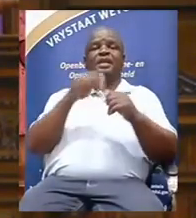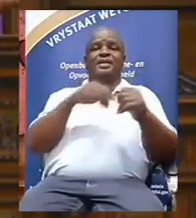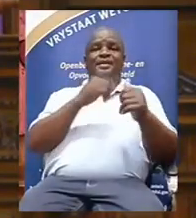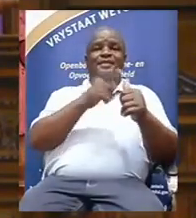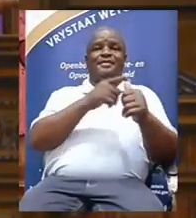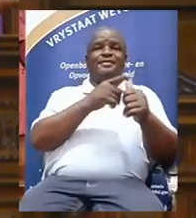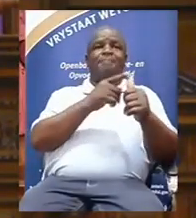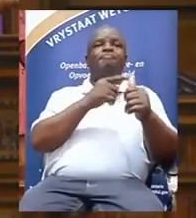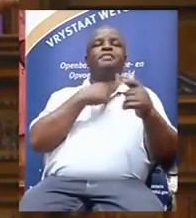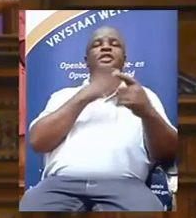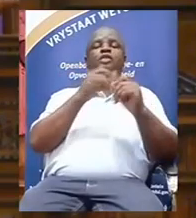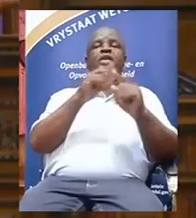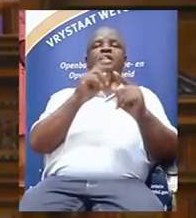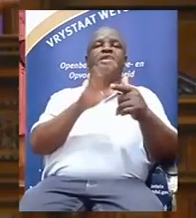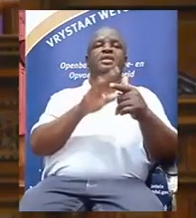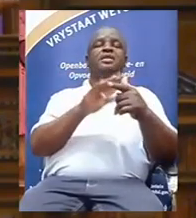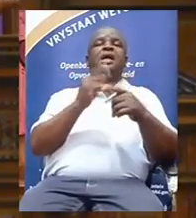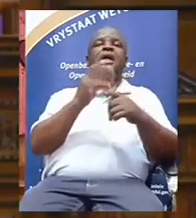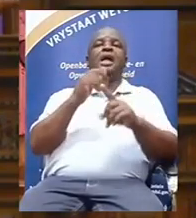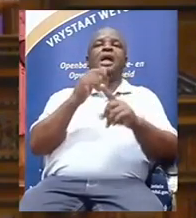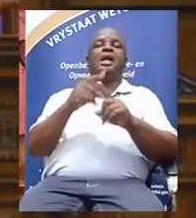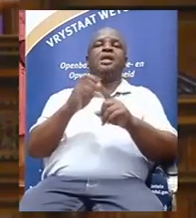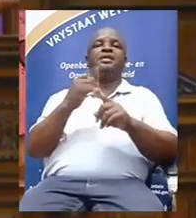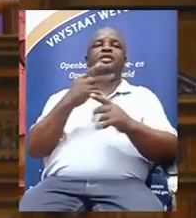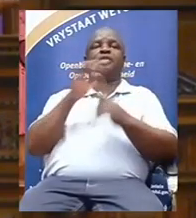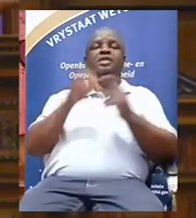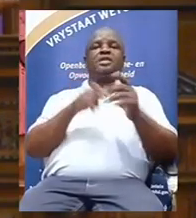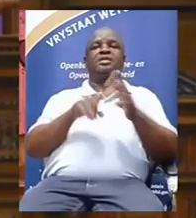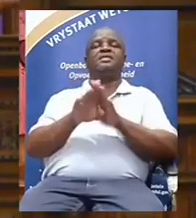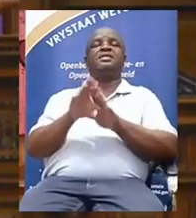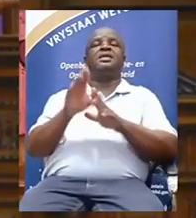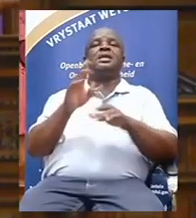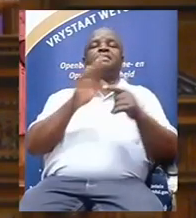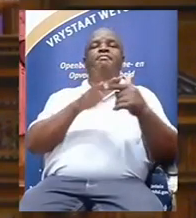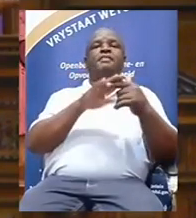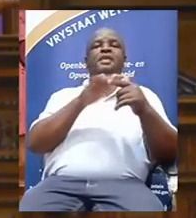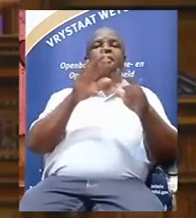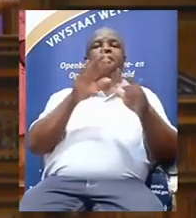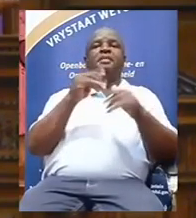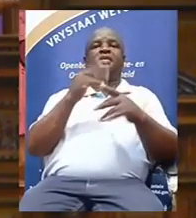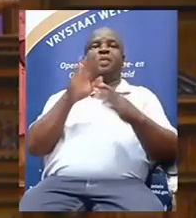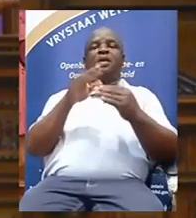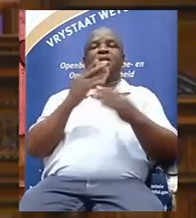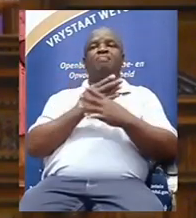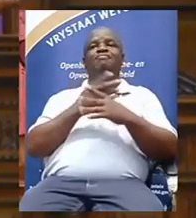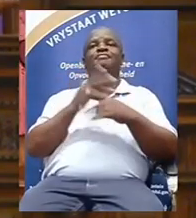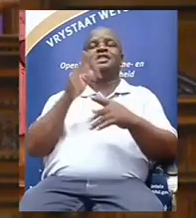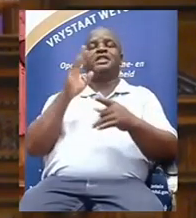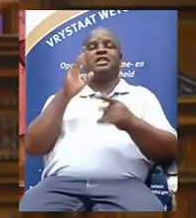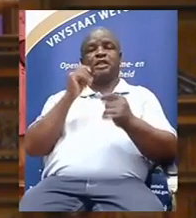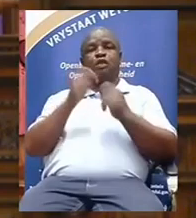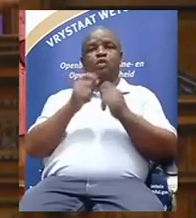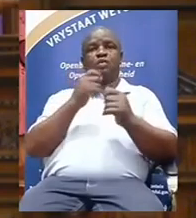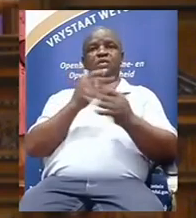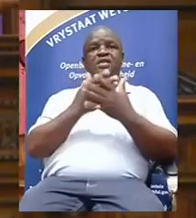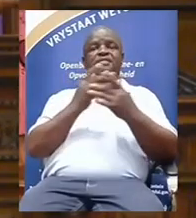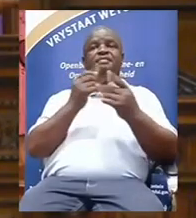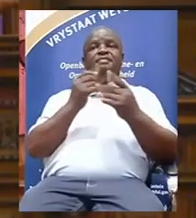education, health and social services, and public works, infrastructure, roads, transport and human